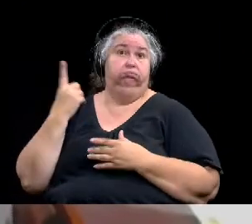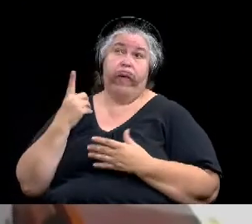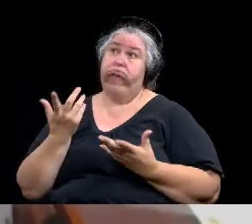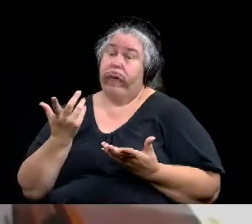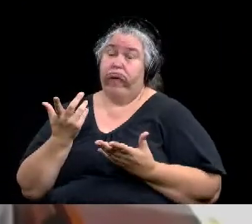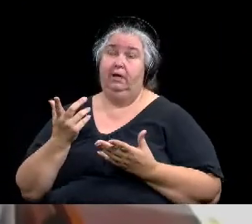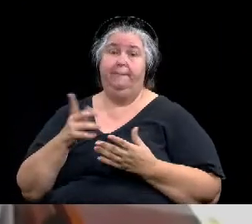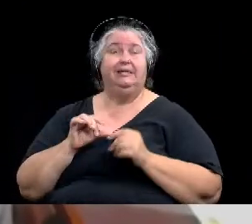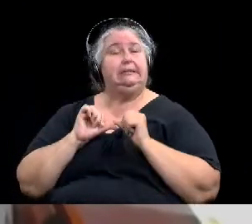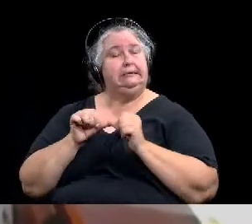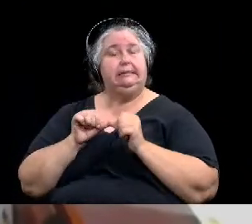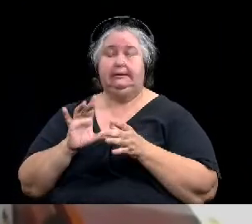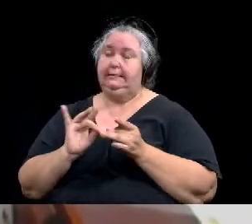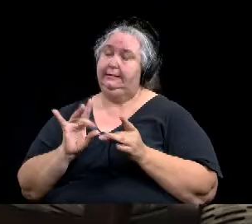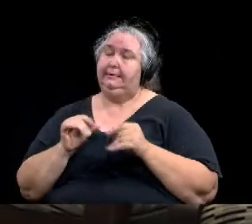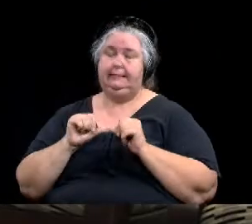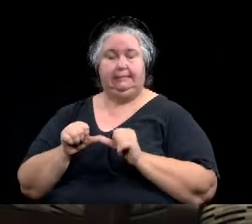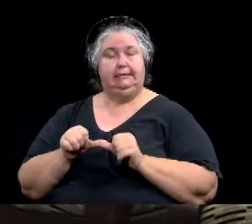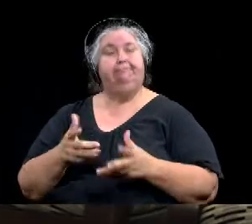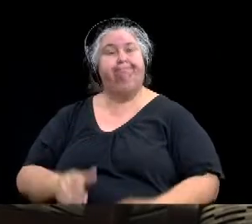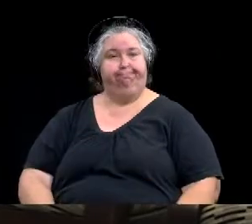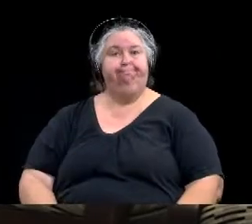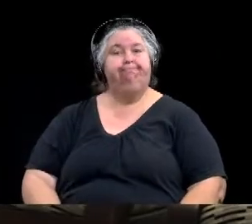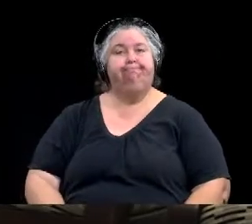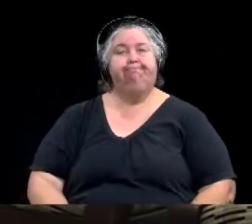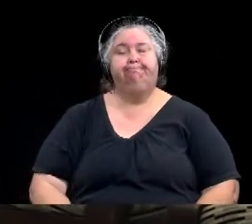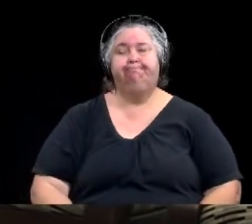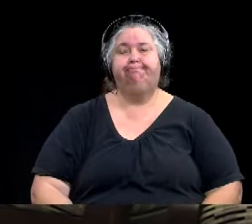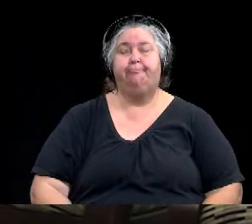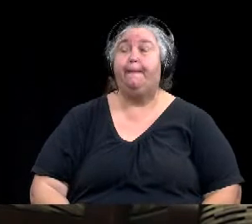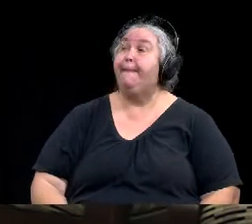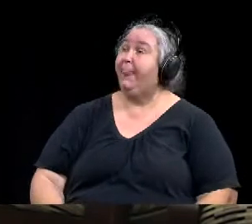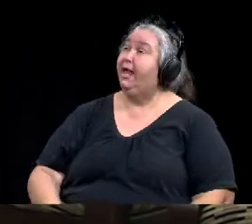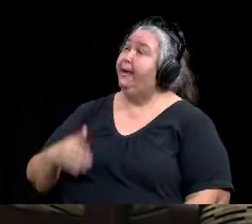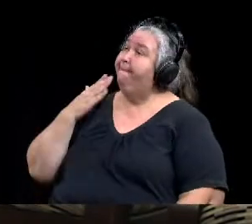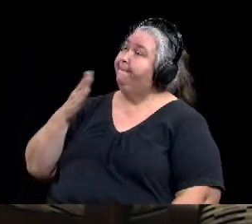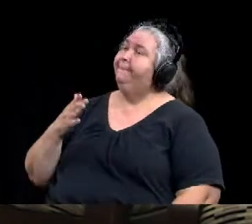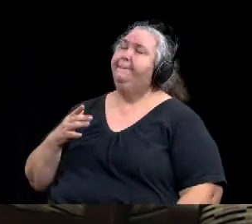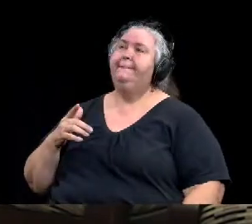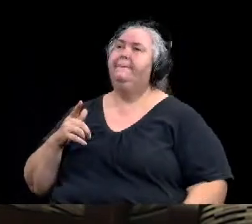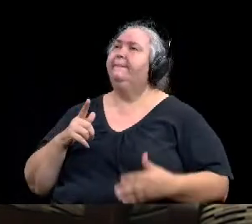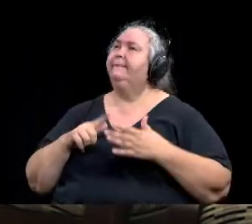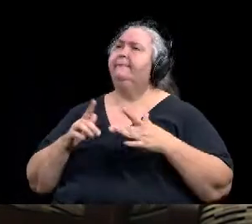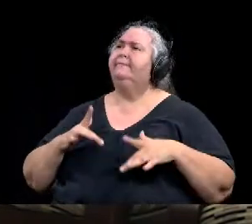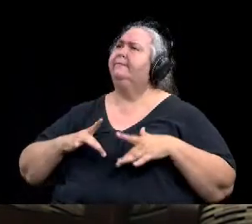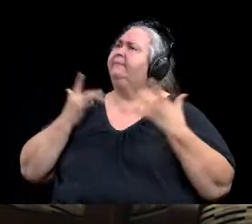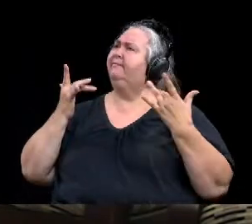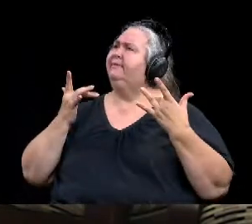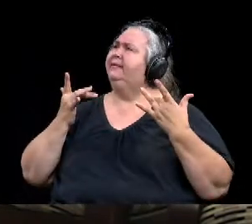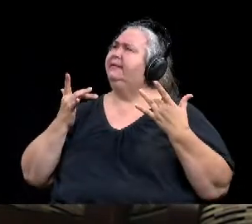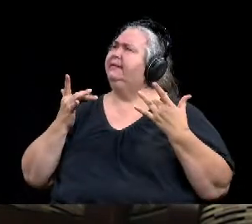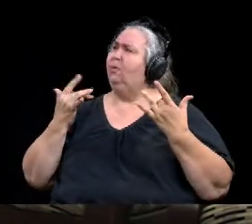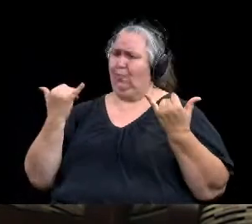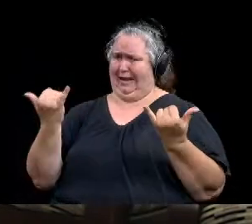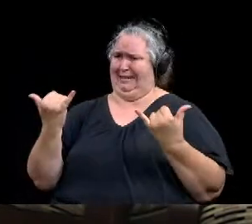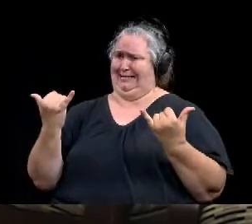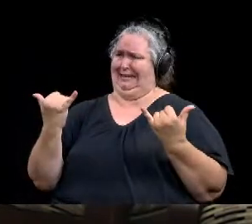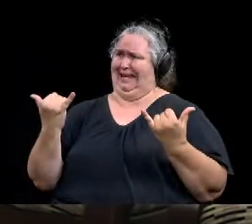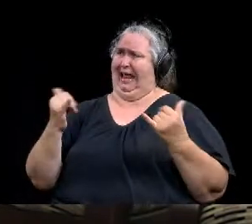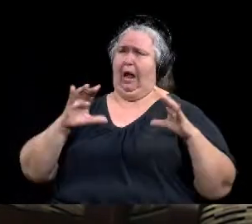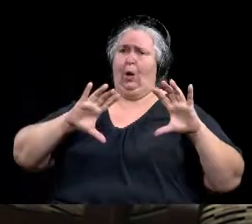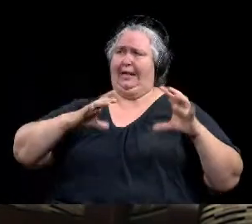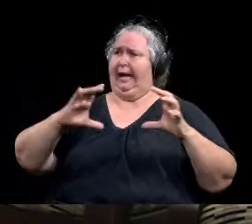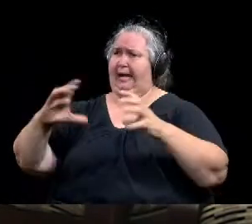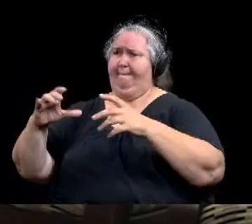message out in front. Okay, thank you. What events or gatherings are you most concerned about right now that could lead